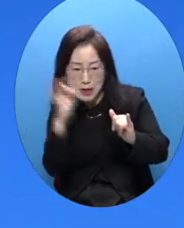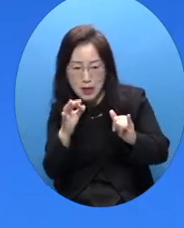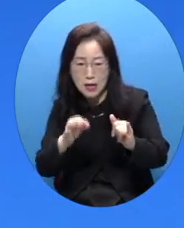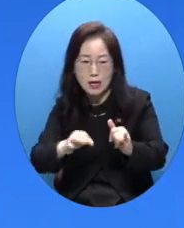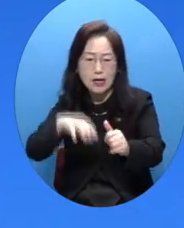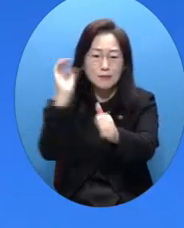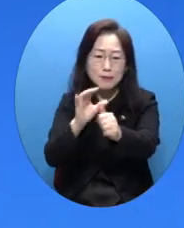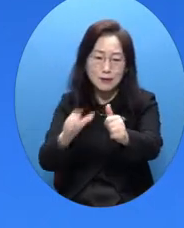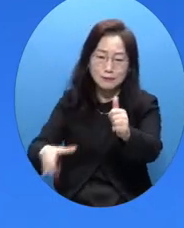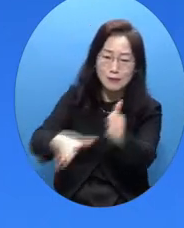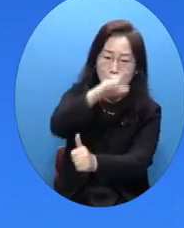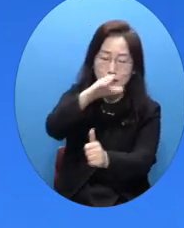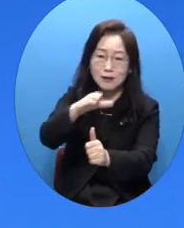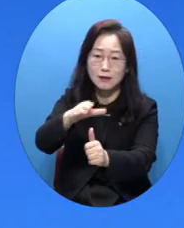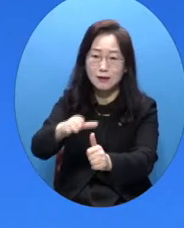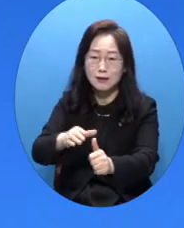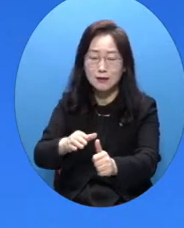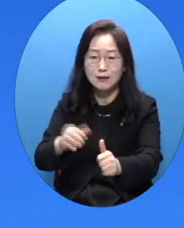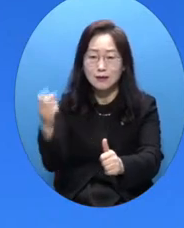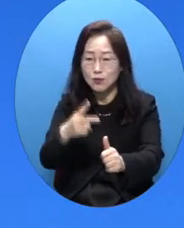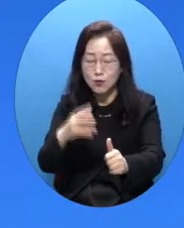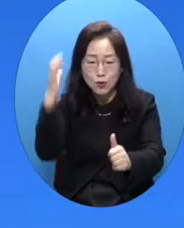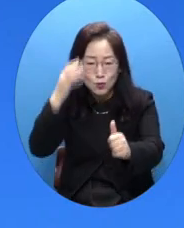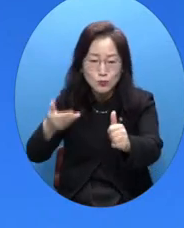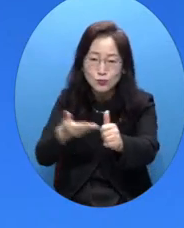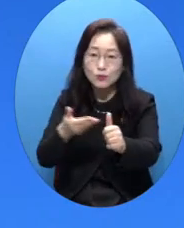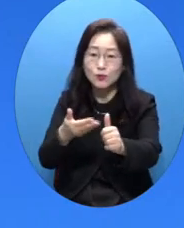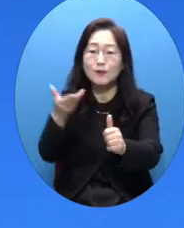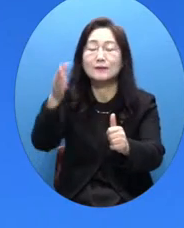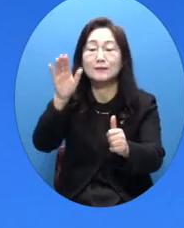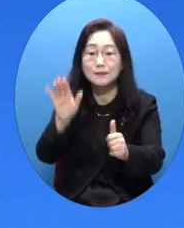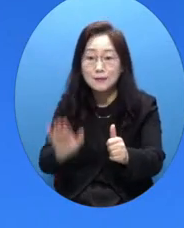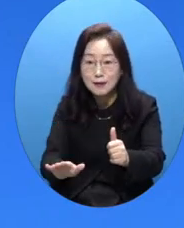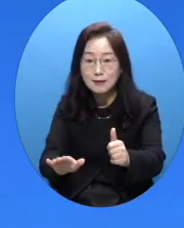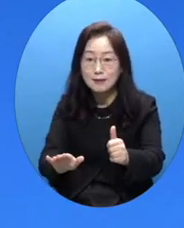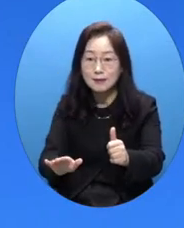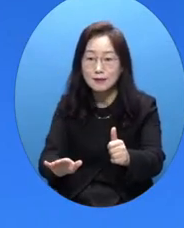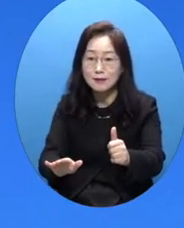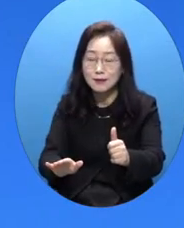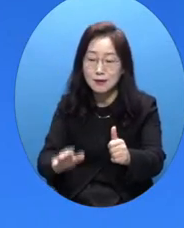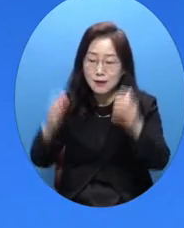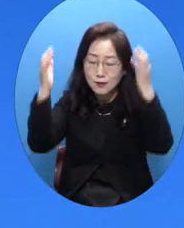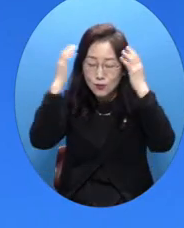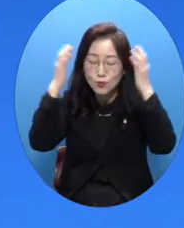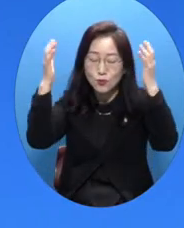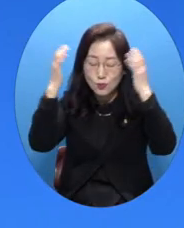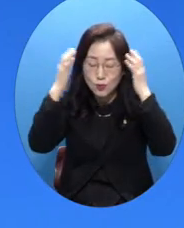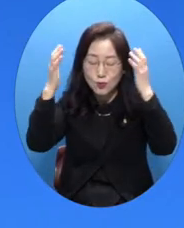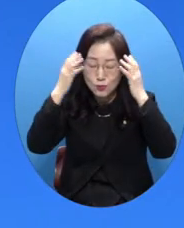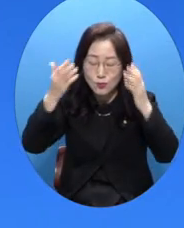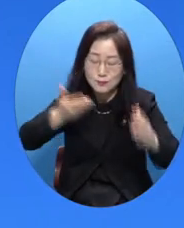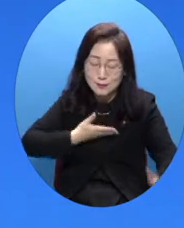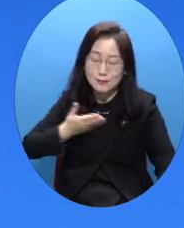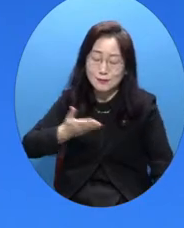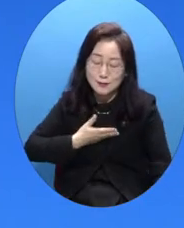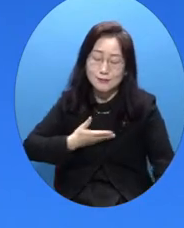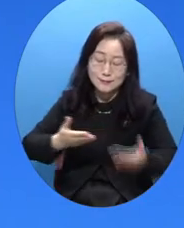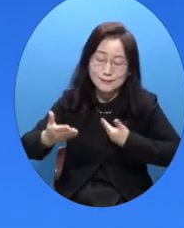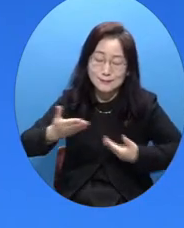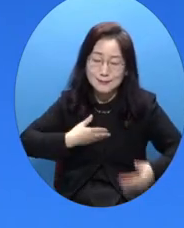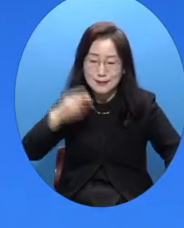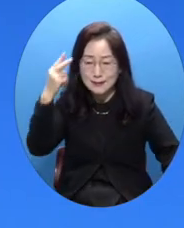many many dreamers have trouble many people persecute them